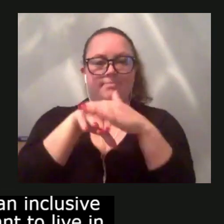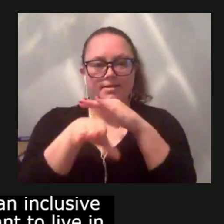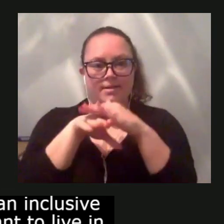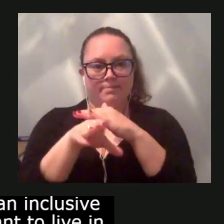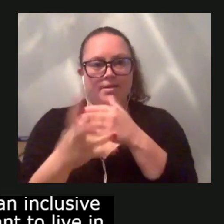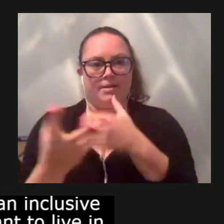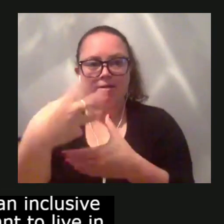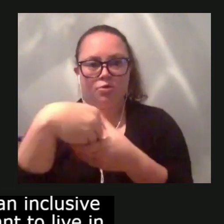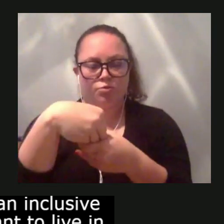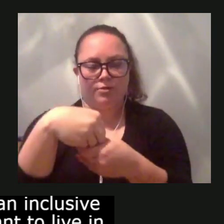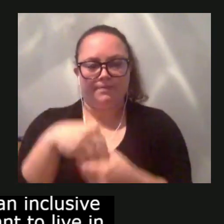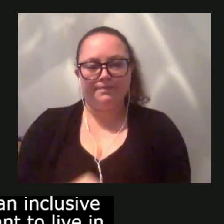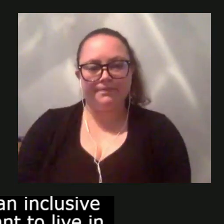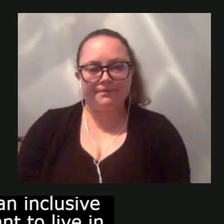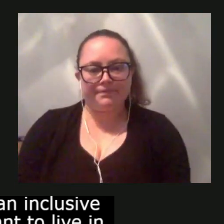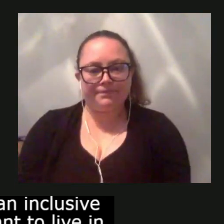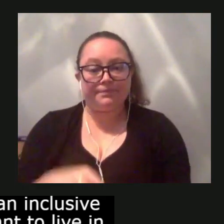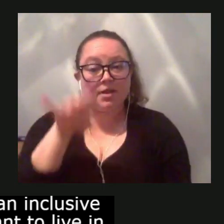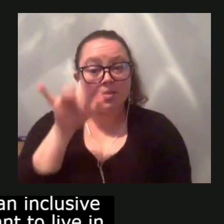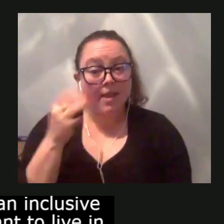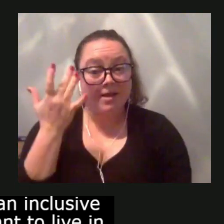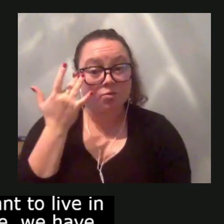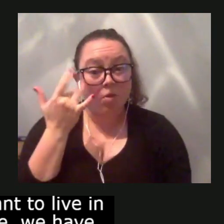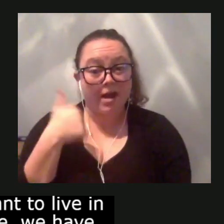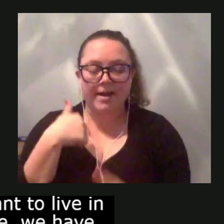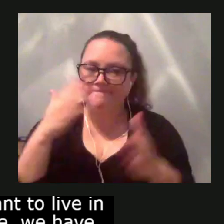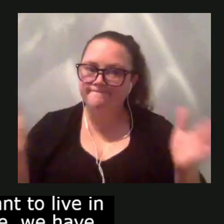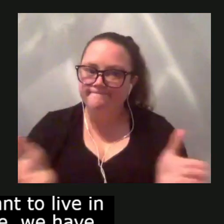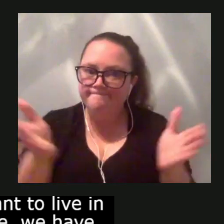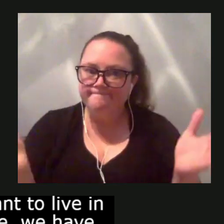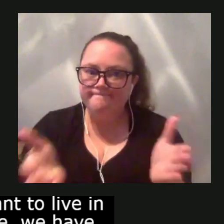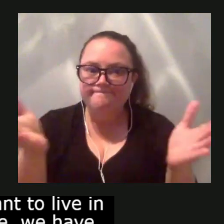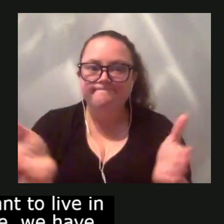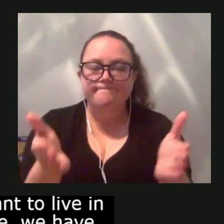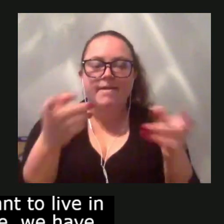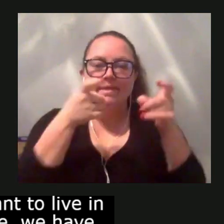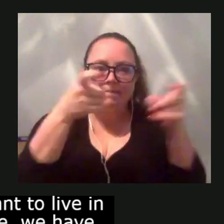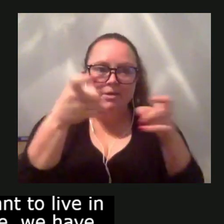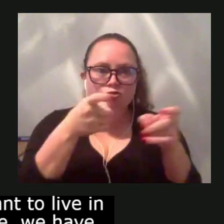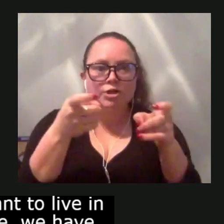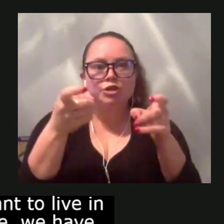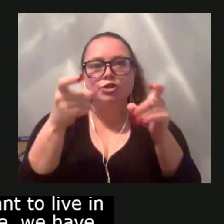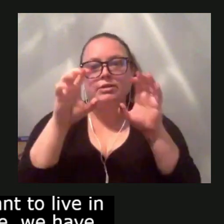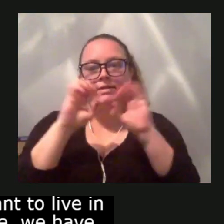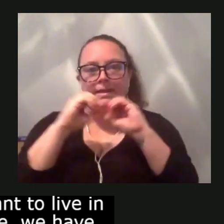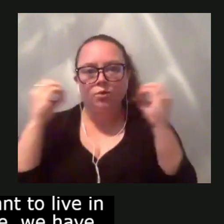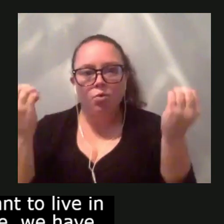that's why I urge the administrations and organizations